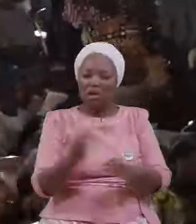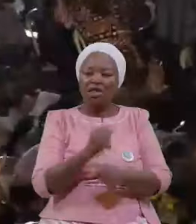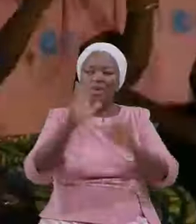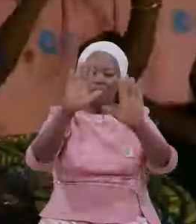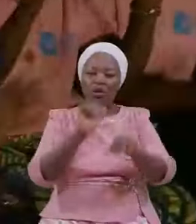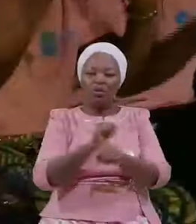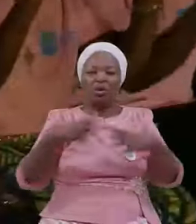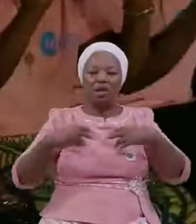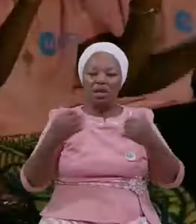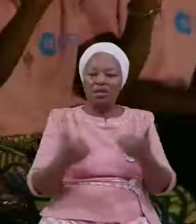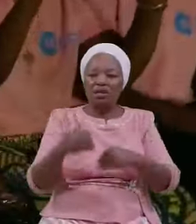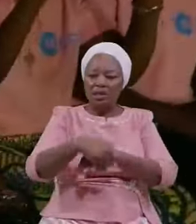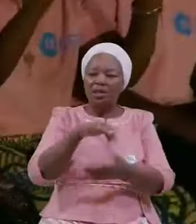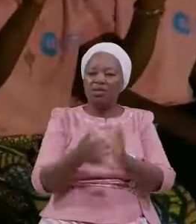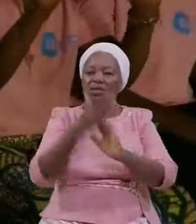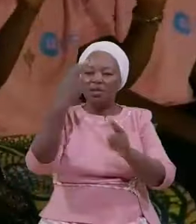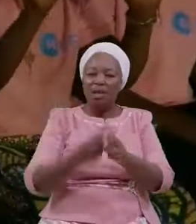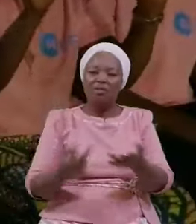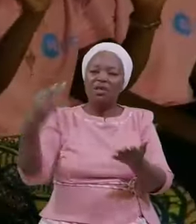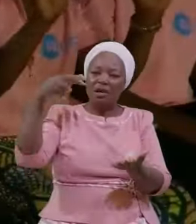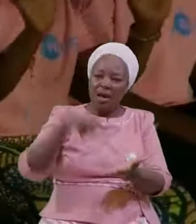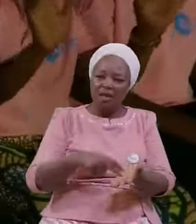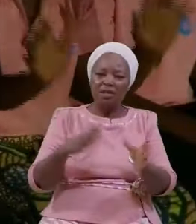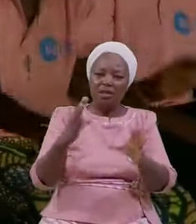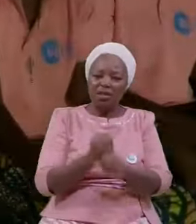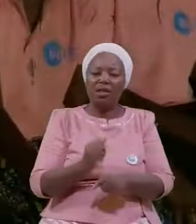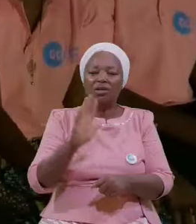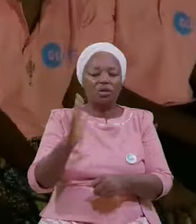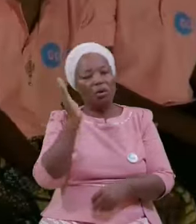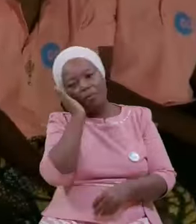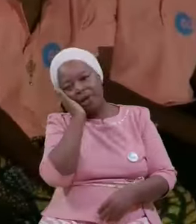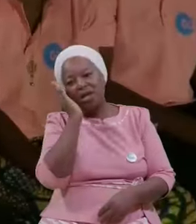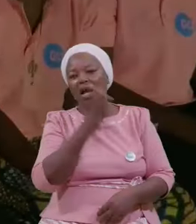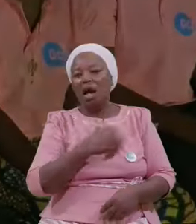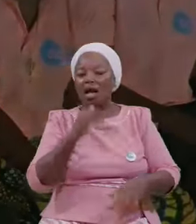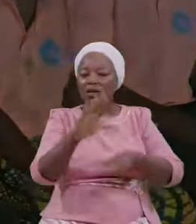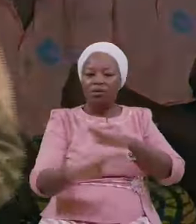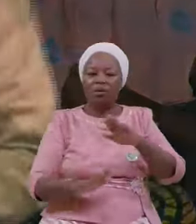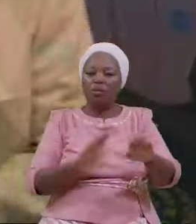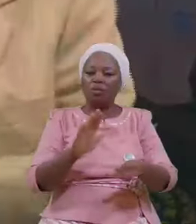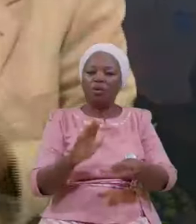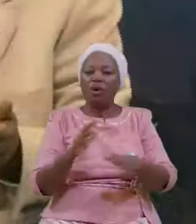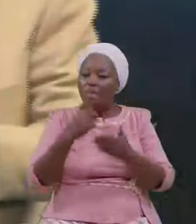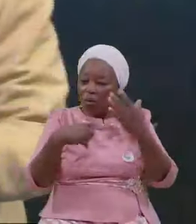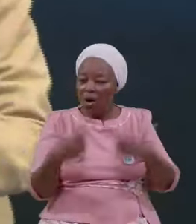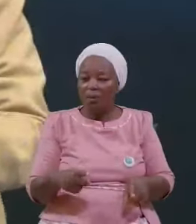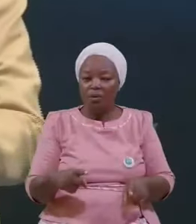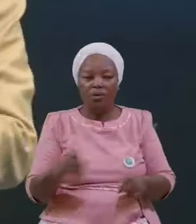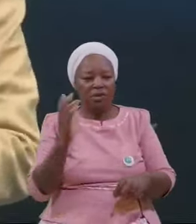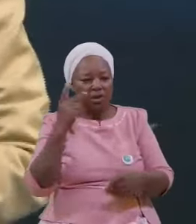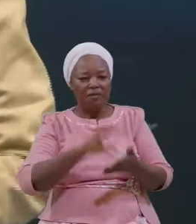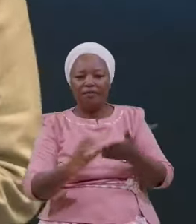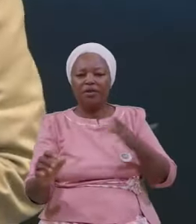Jesus' name. Rise, take up your bed and walk. What happened? Look at verse 9.